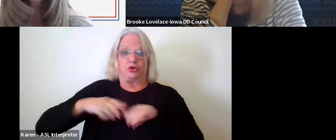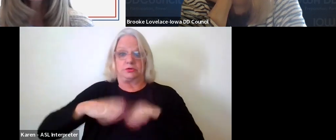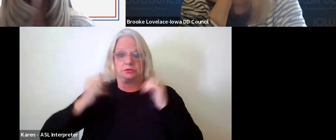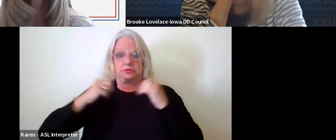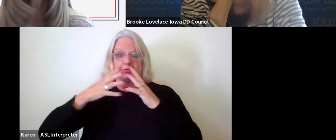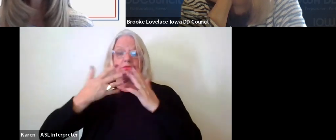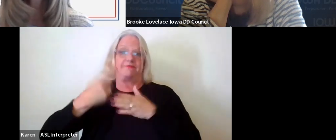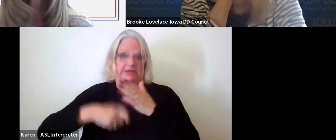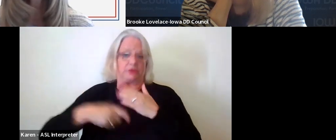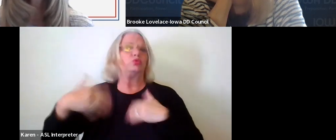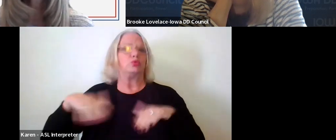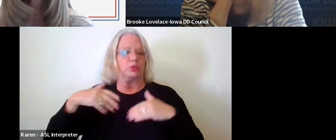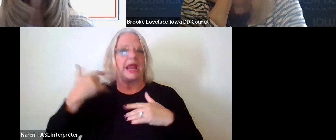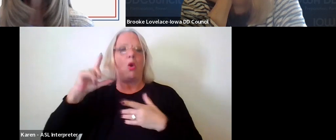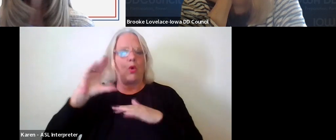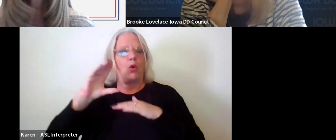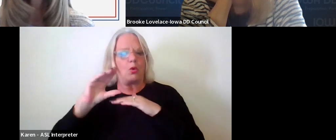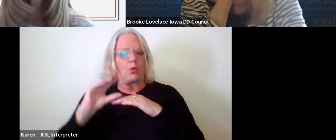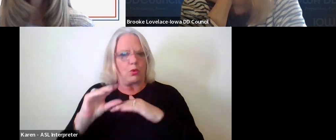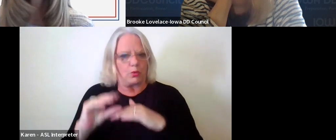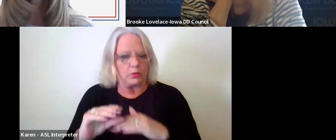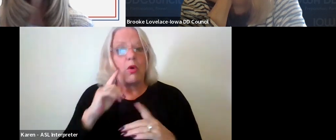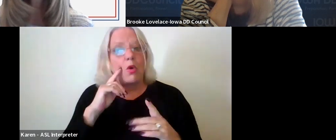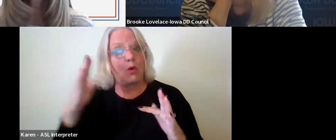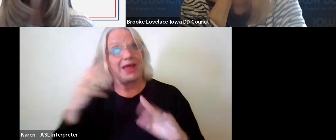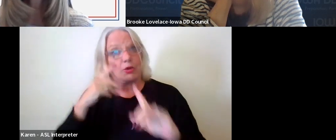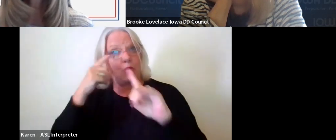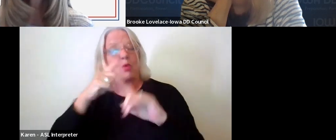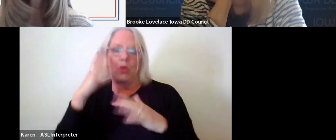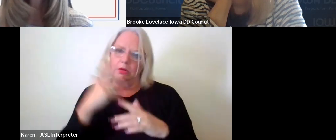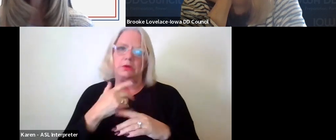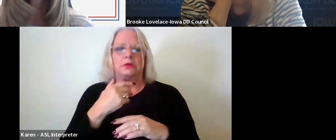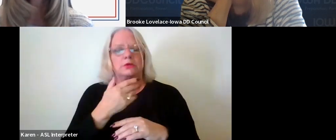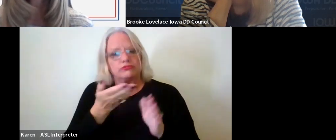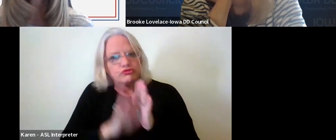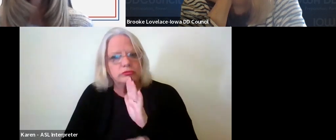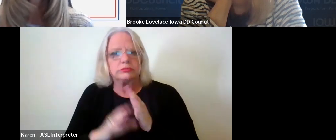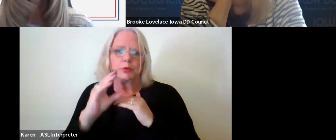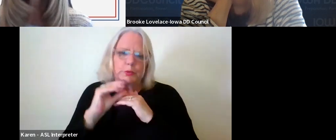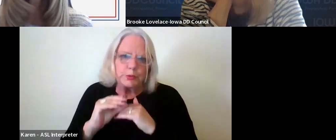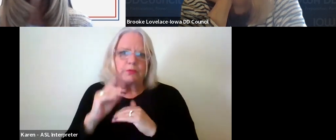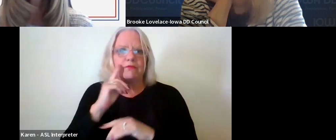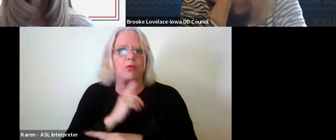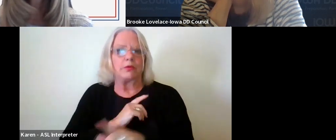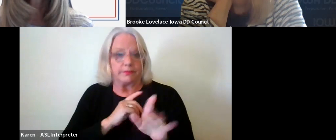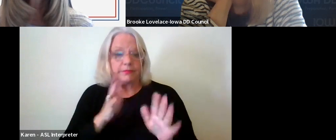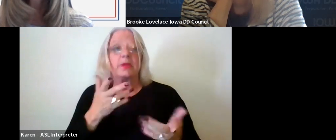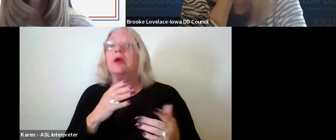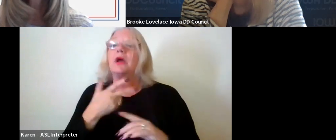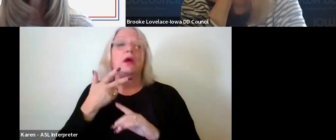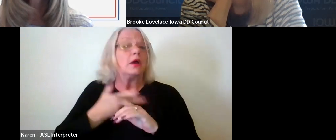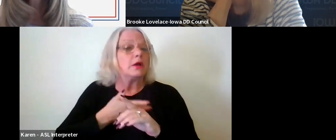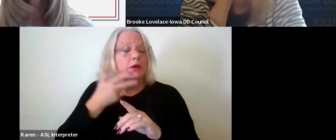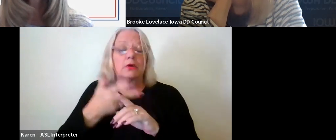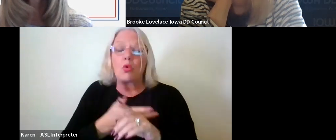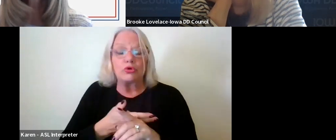and we will always work towards, as we grow the program, reducing fees every time we can. There's a quarterly fee. It's an